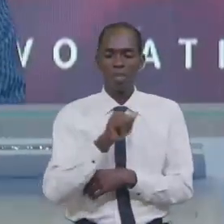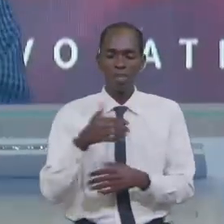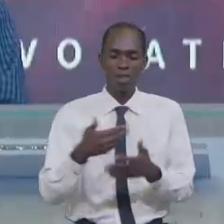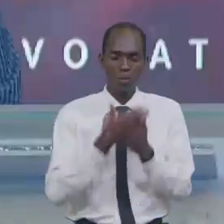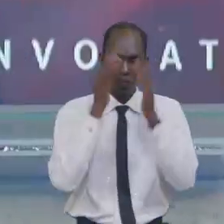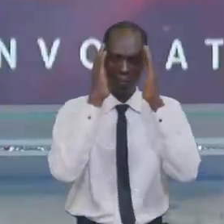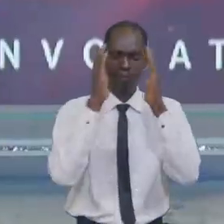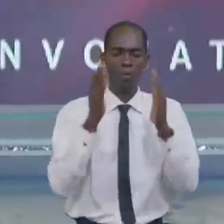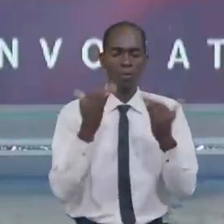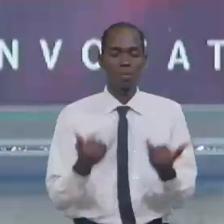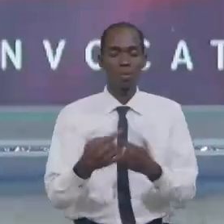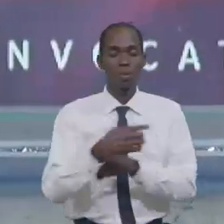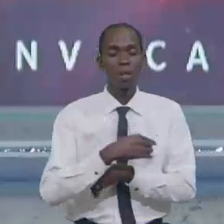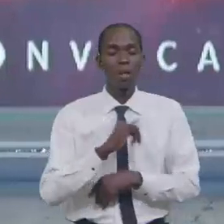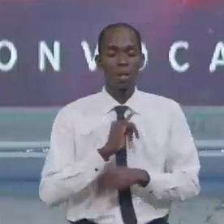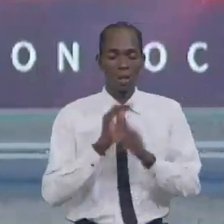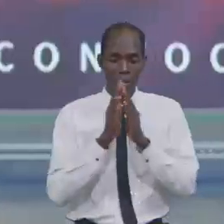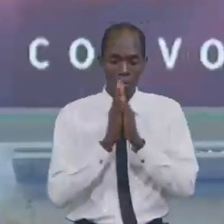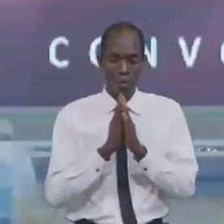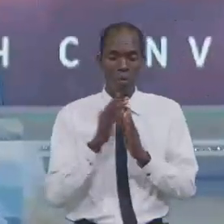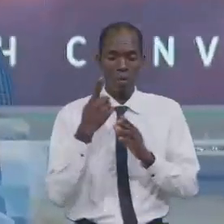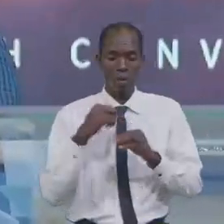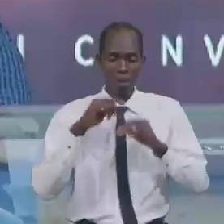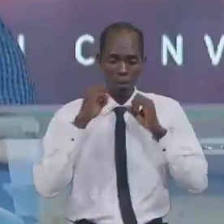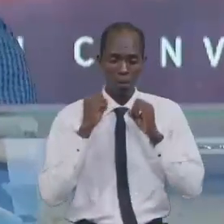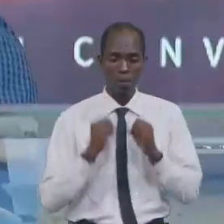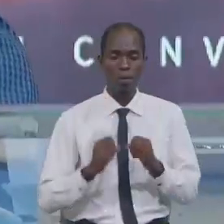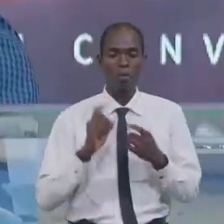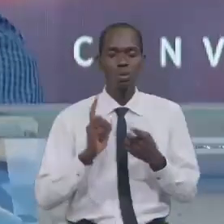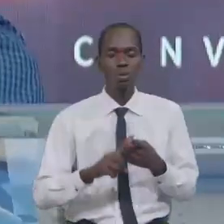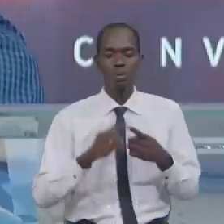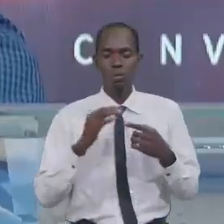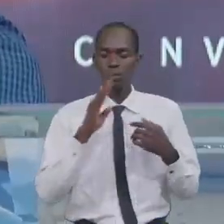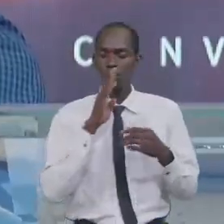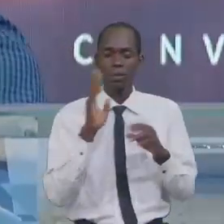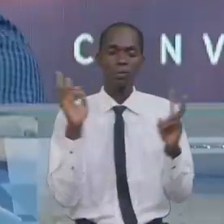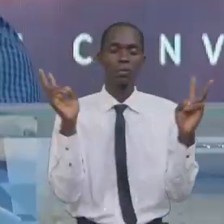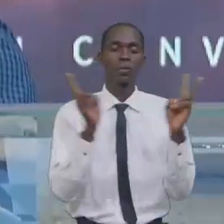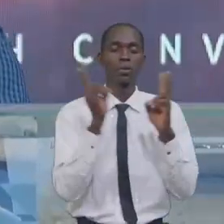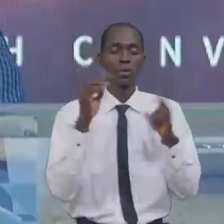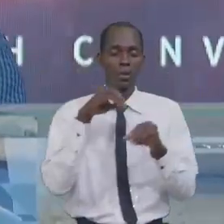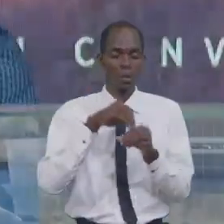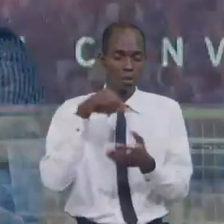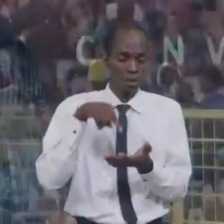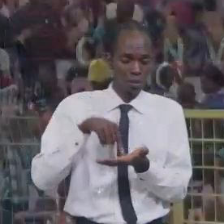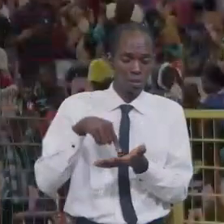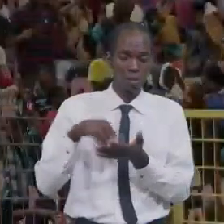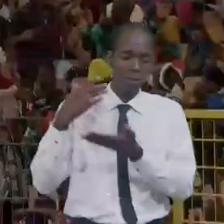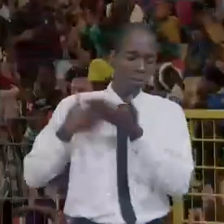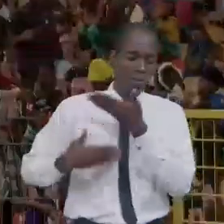today. I pray the power to be victorious in this generation give